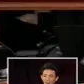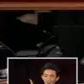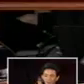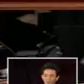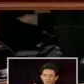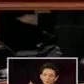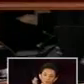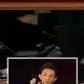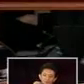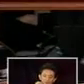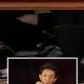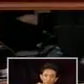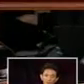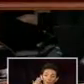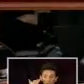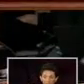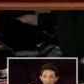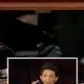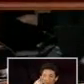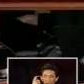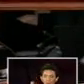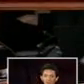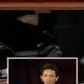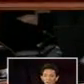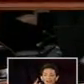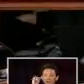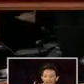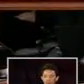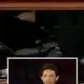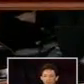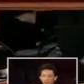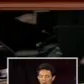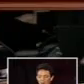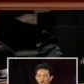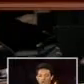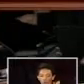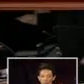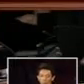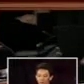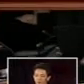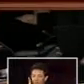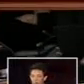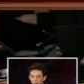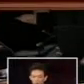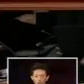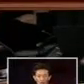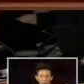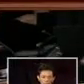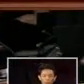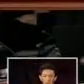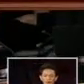dito sa impeachment court because nga, ito yung kaibahan ng batas sa aktwal. Ang batas, payagan man kayo magbigay ng